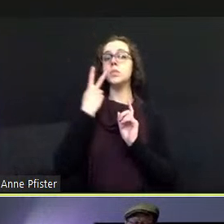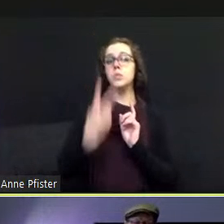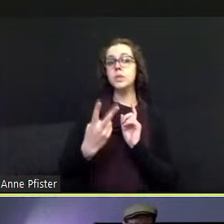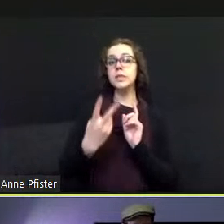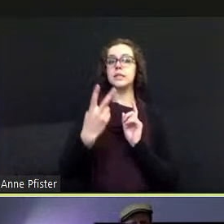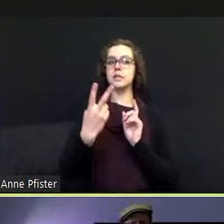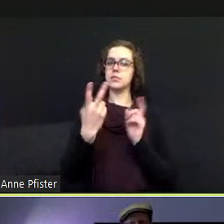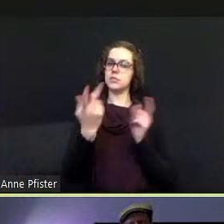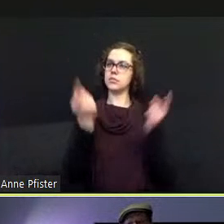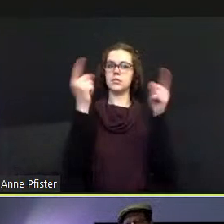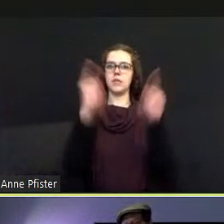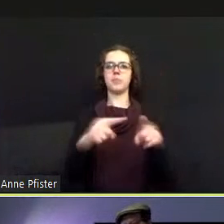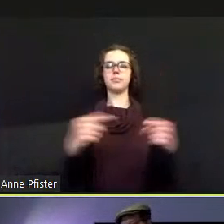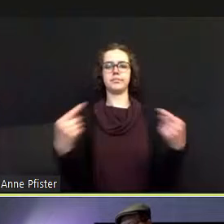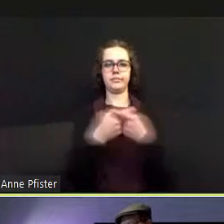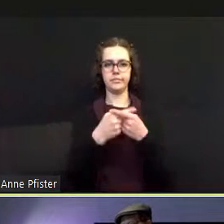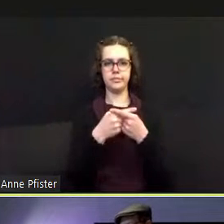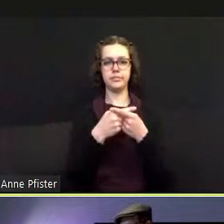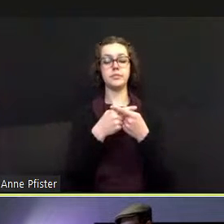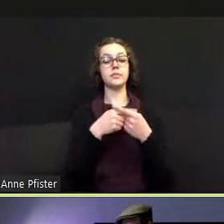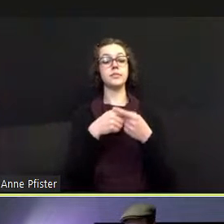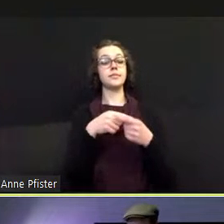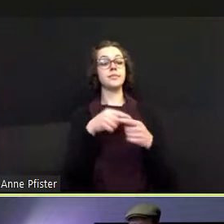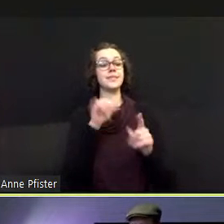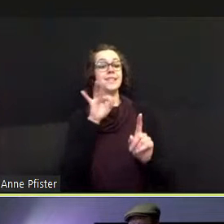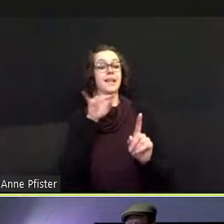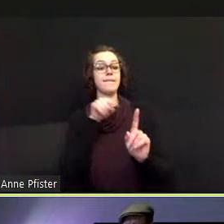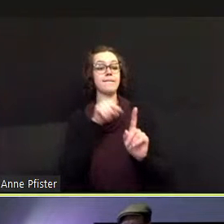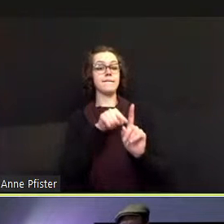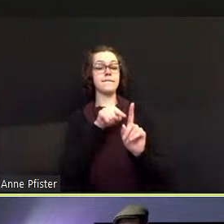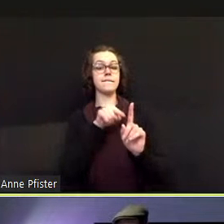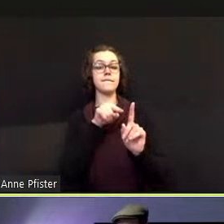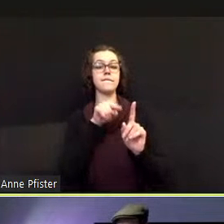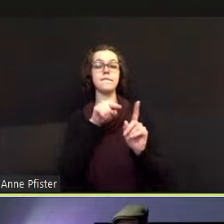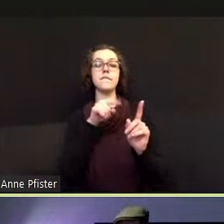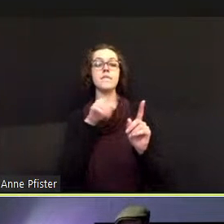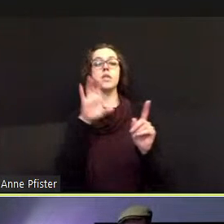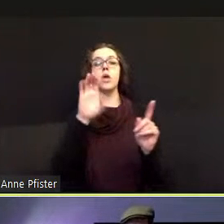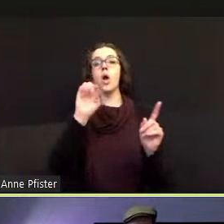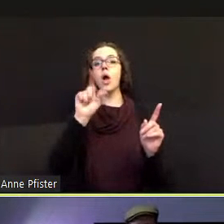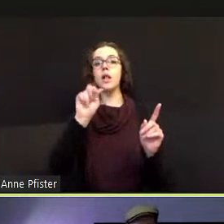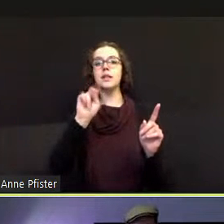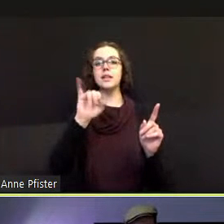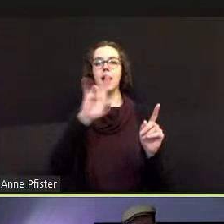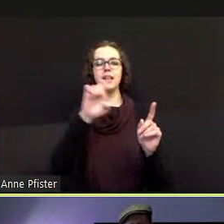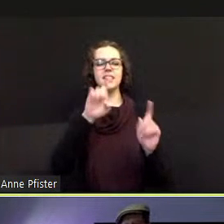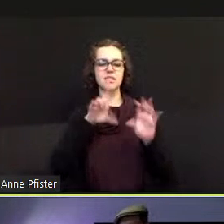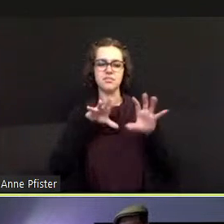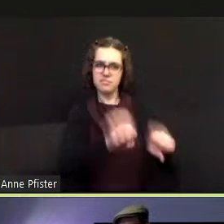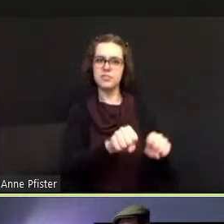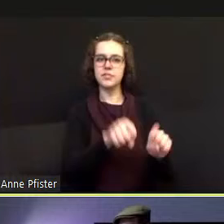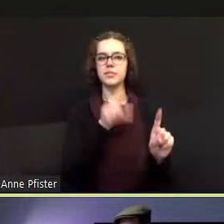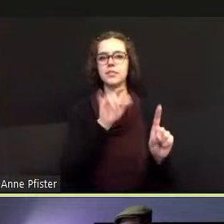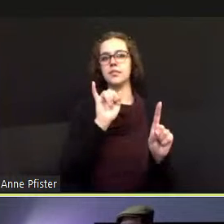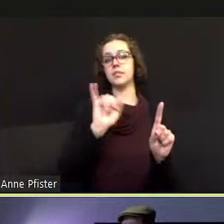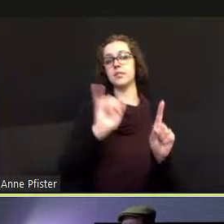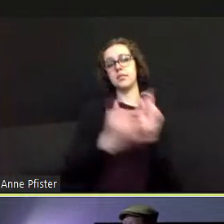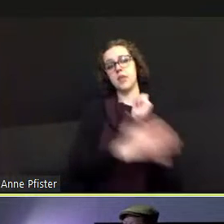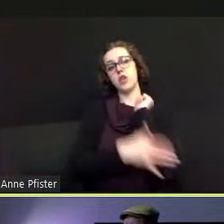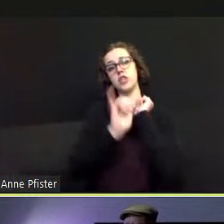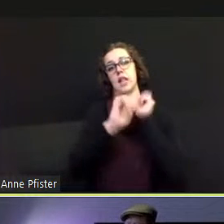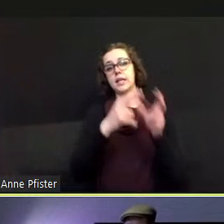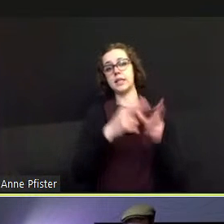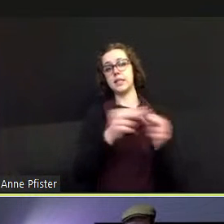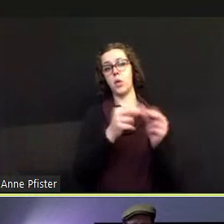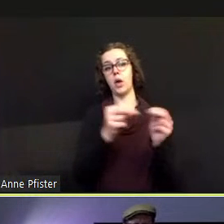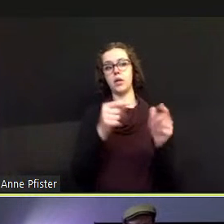this conundrum. When you're in a developing or a colonized, extracted country like Nicaragua that has